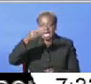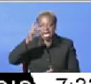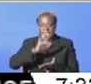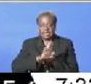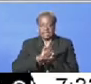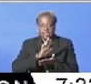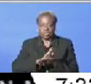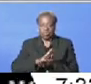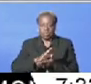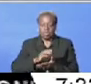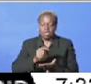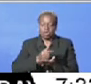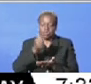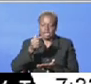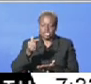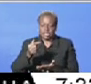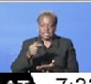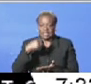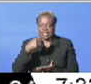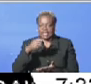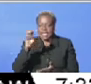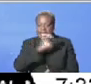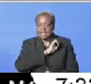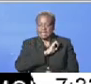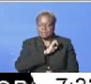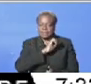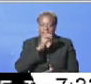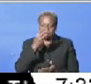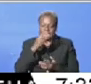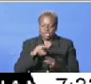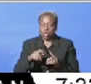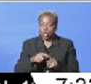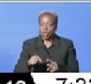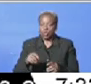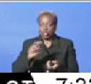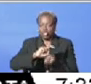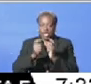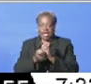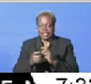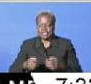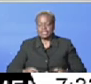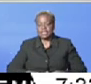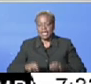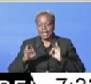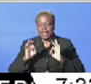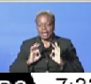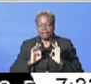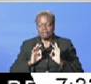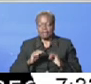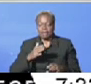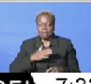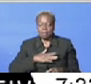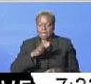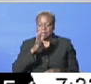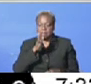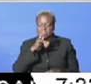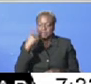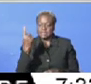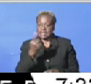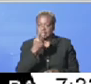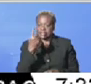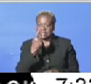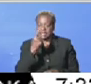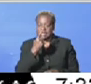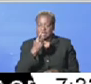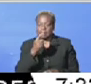Eneas as a mentor who changed his life. I know my mother is a single parent that works hard. She had fought her course, and it wasn't really too